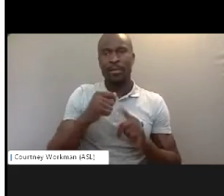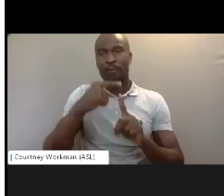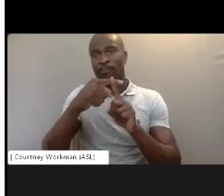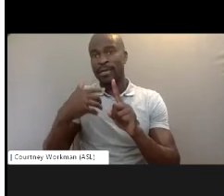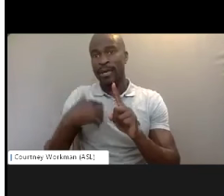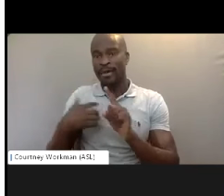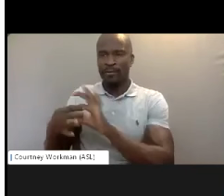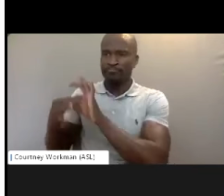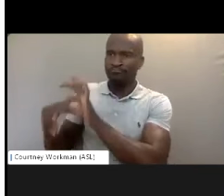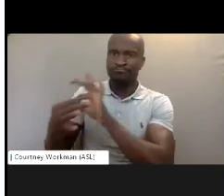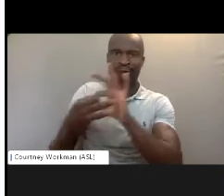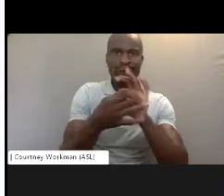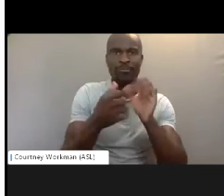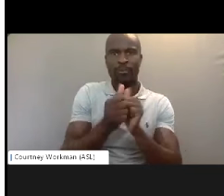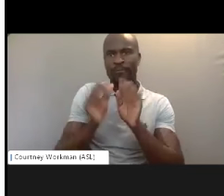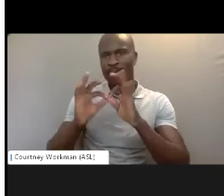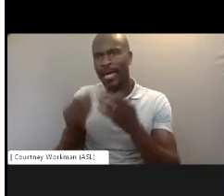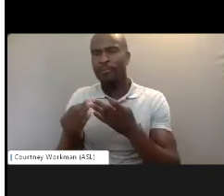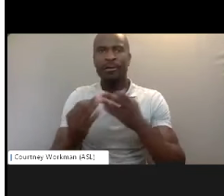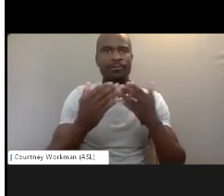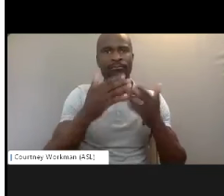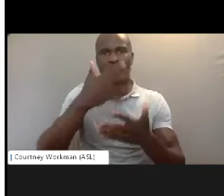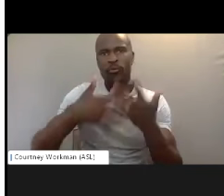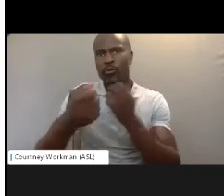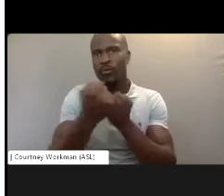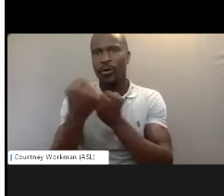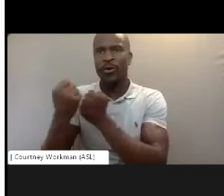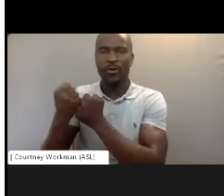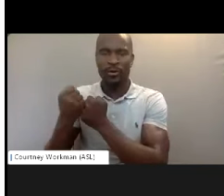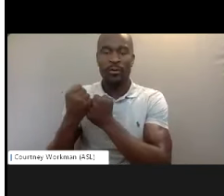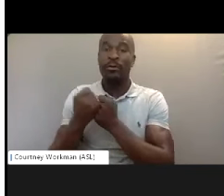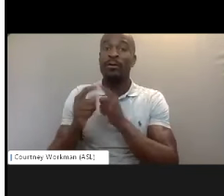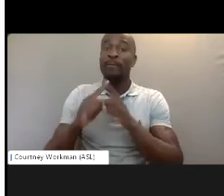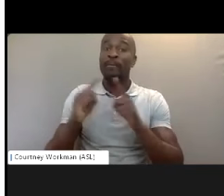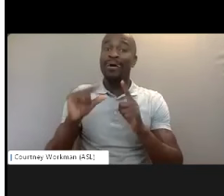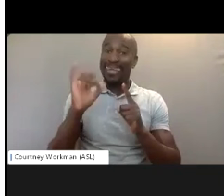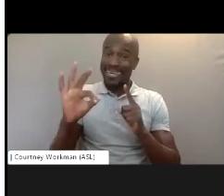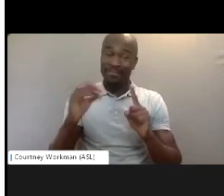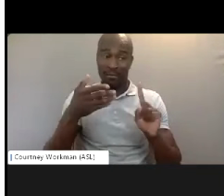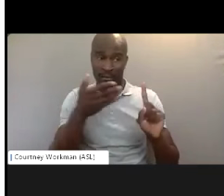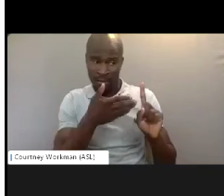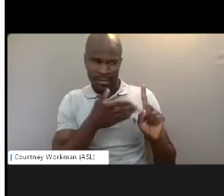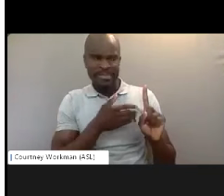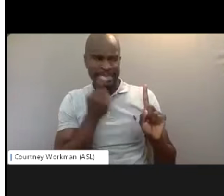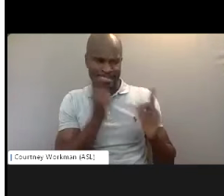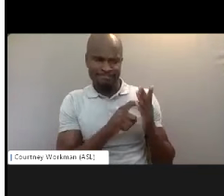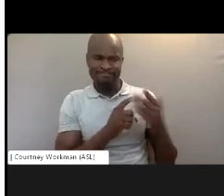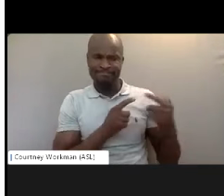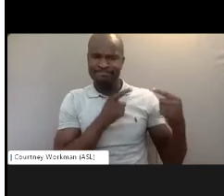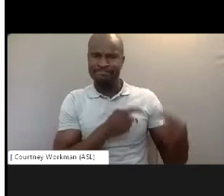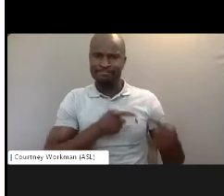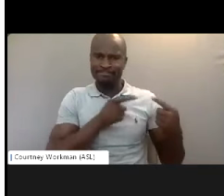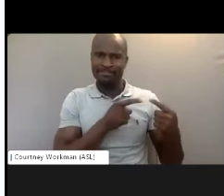support, that's all they may need. However, if somebody is struggling with things like